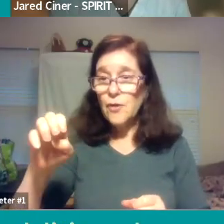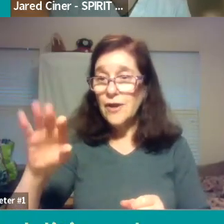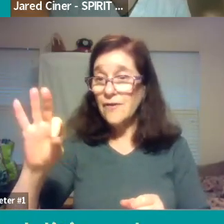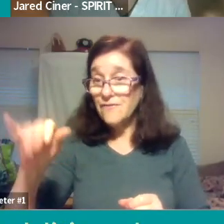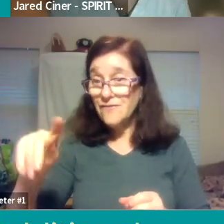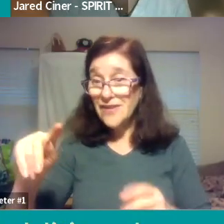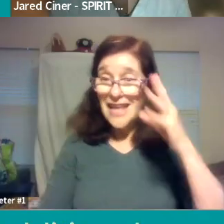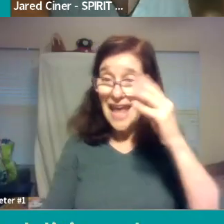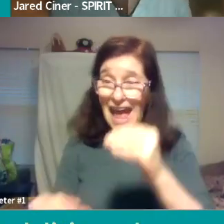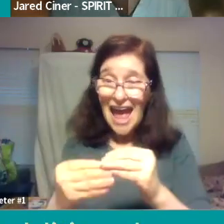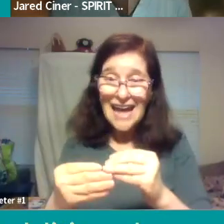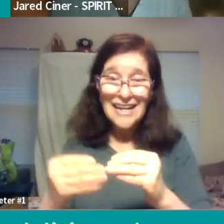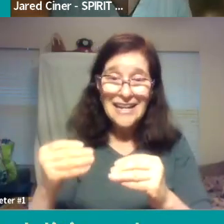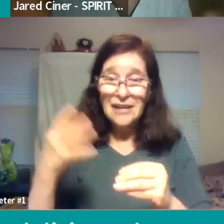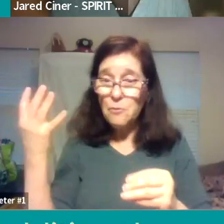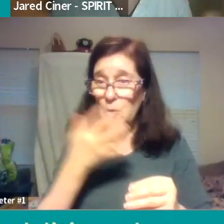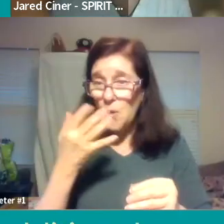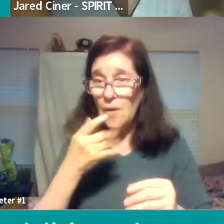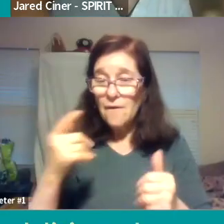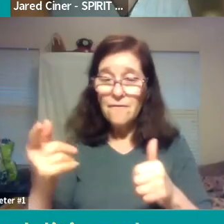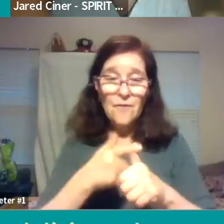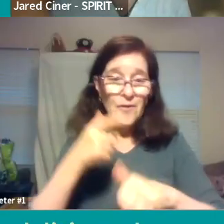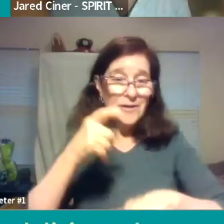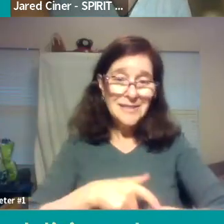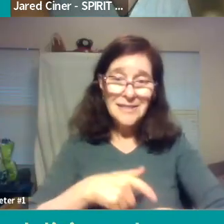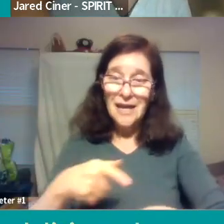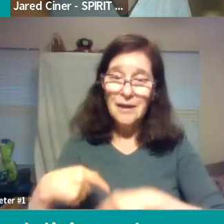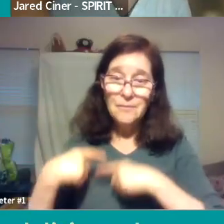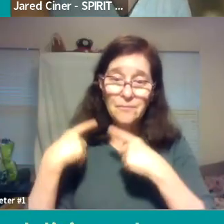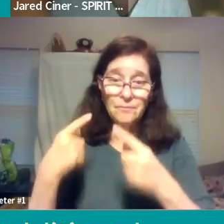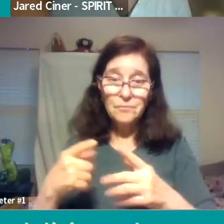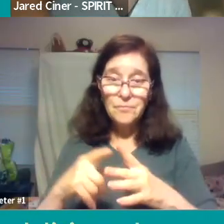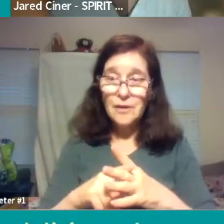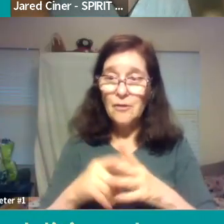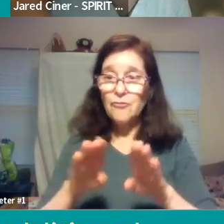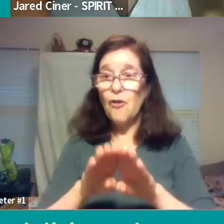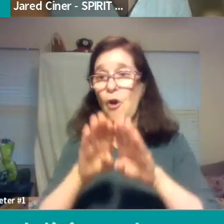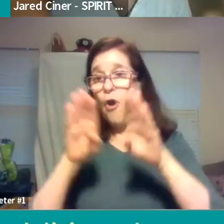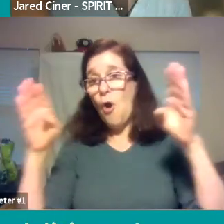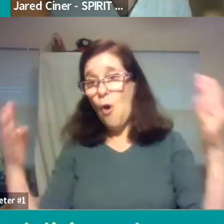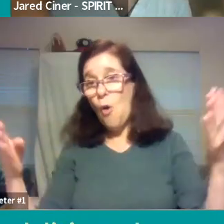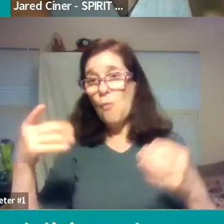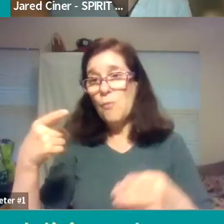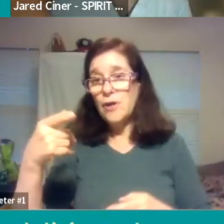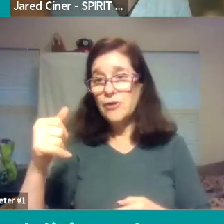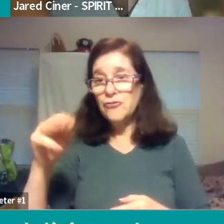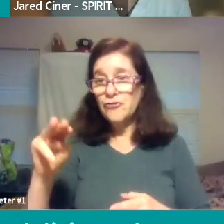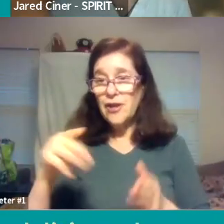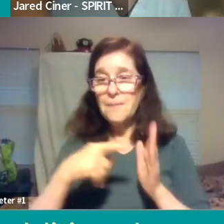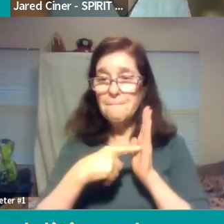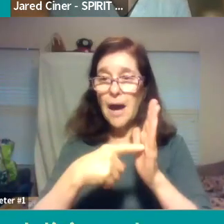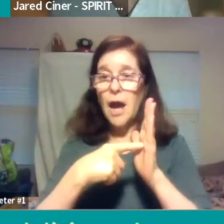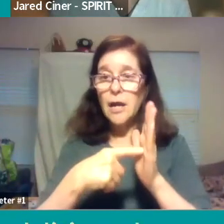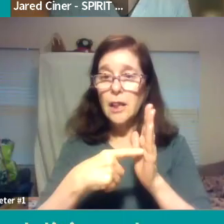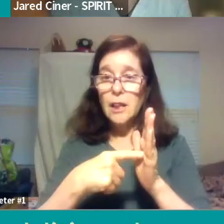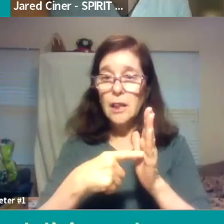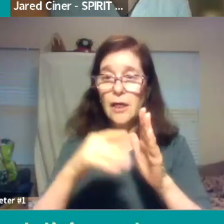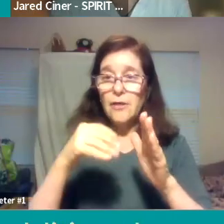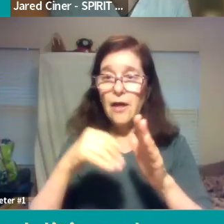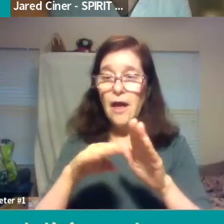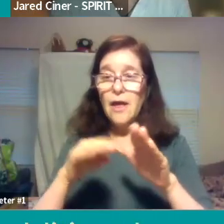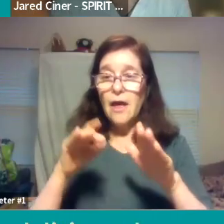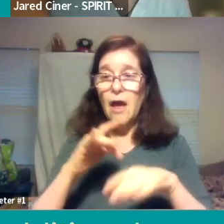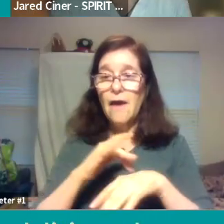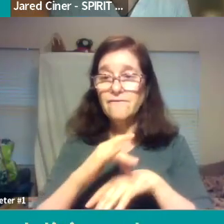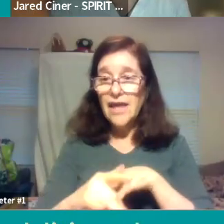this is going to allow us to, for the first time ever, launch our open gym model. And this is going to be available for